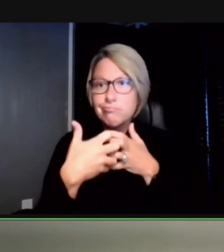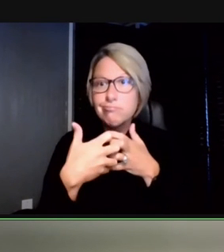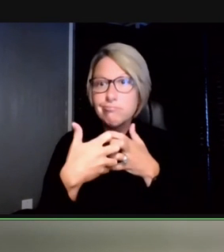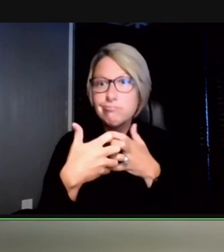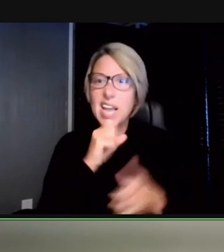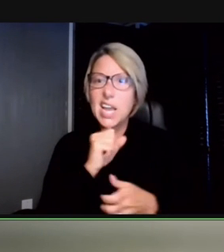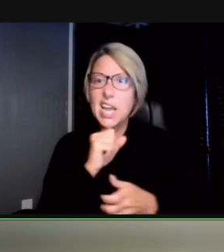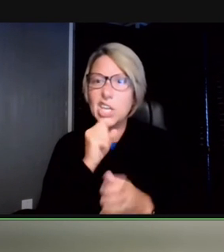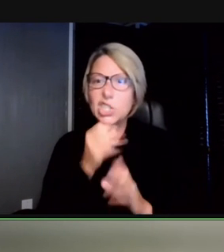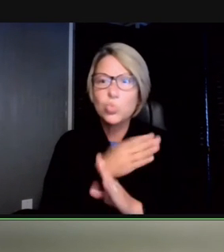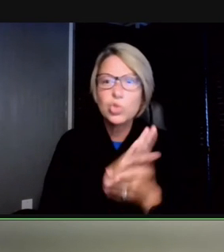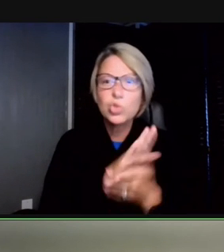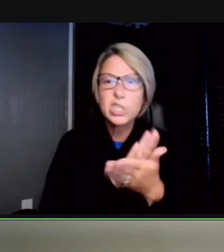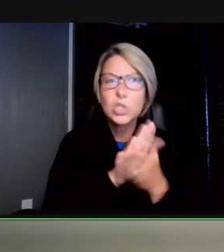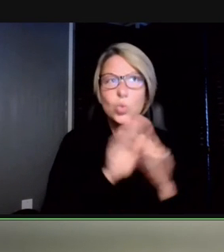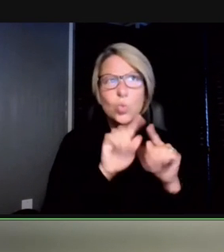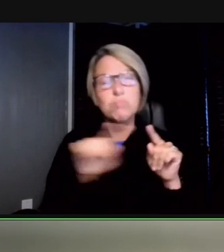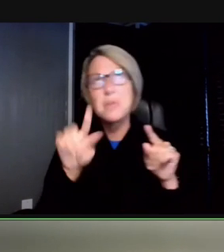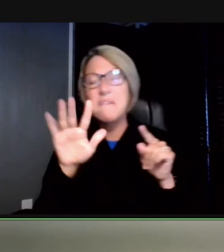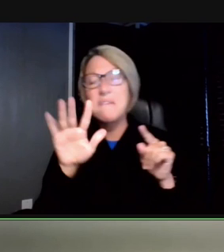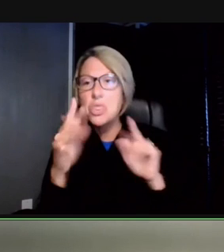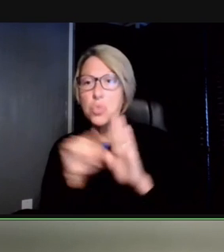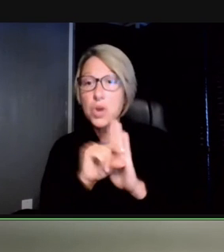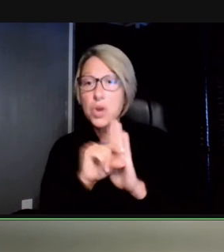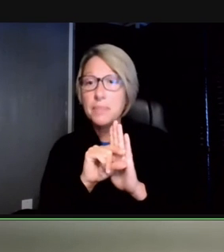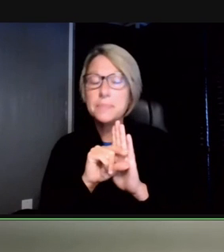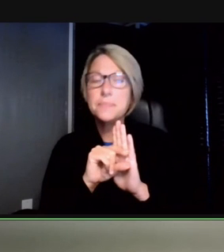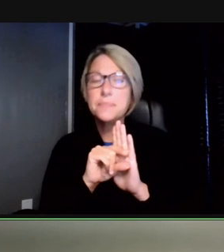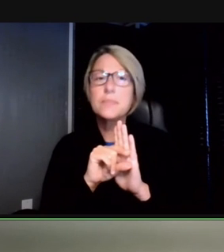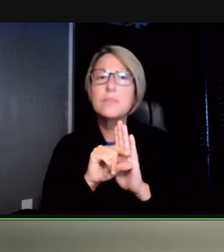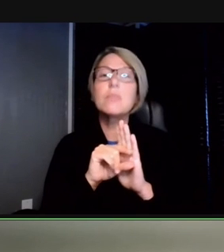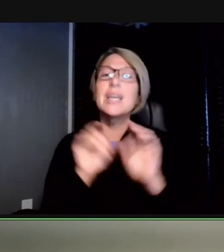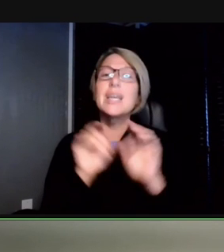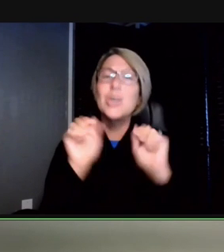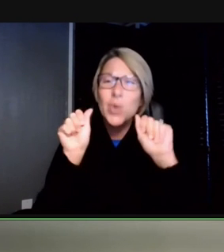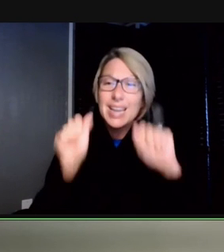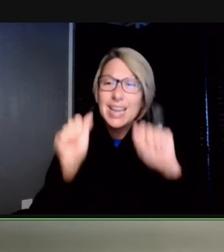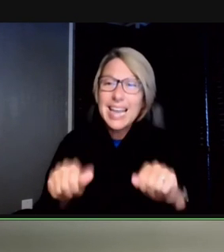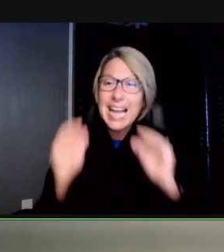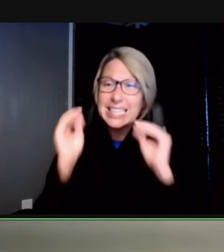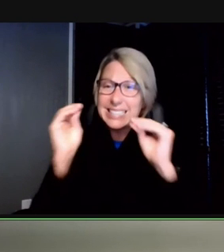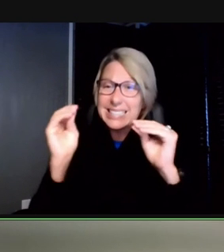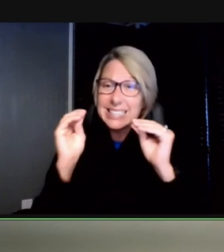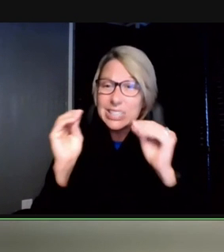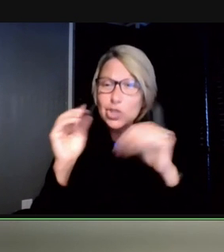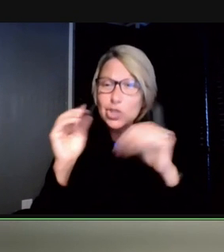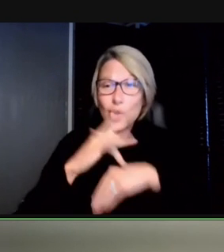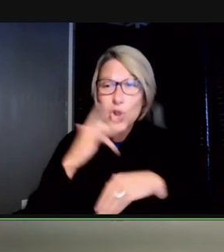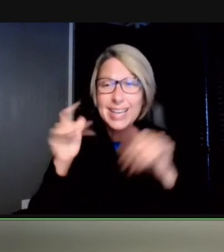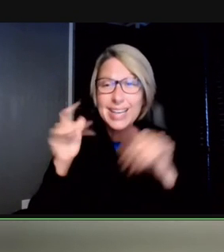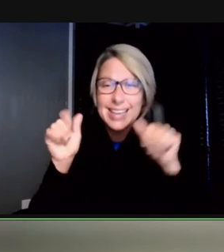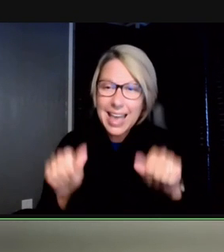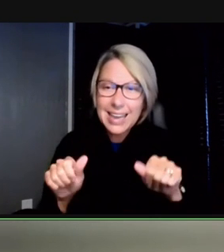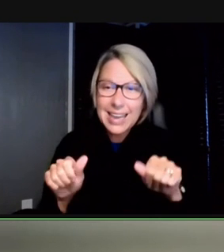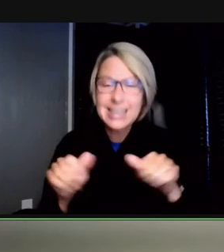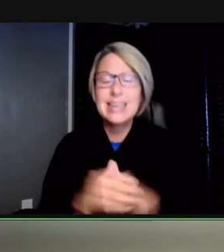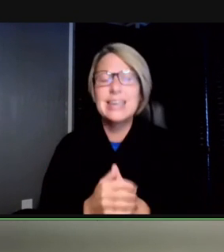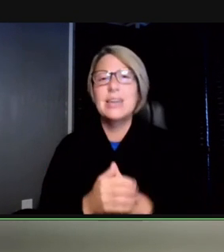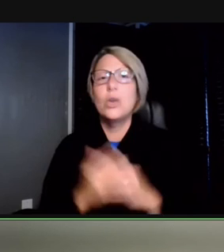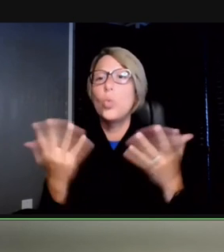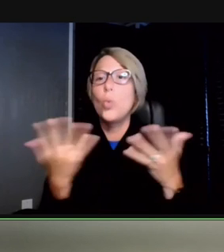to 5th grade, there are things that can be taught very early on. Body